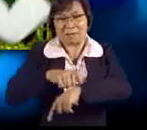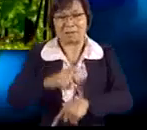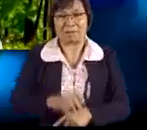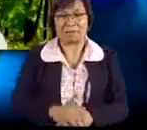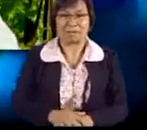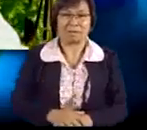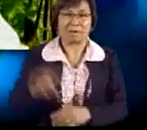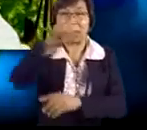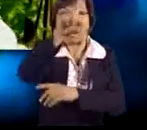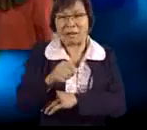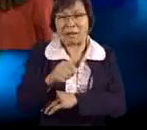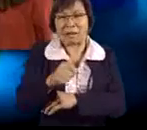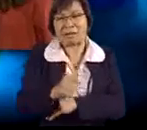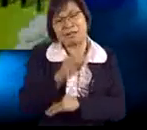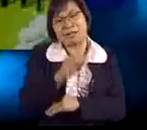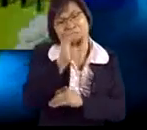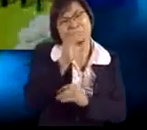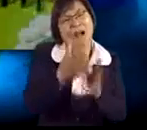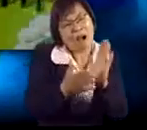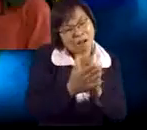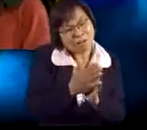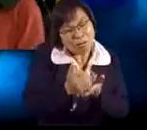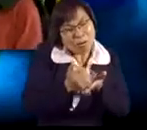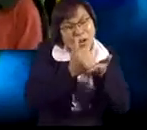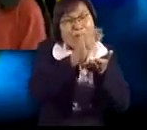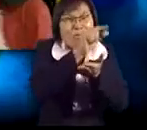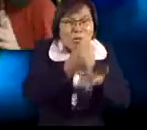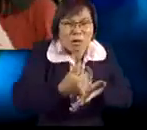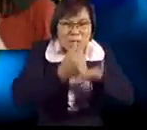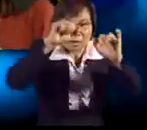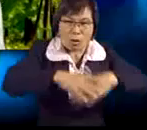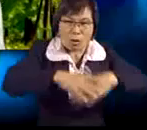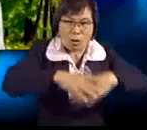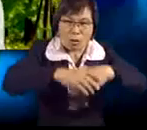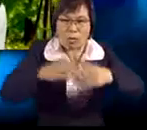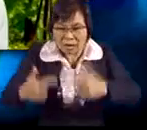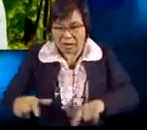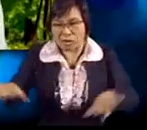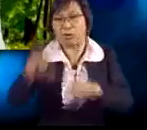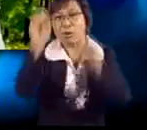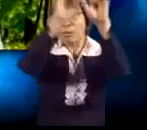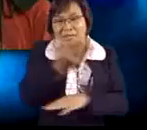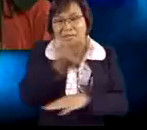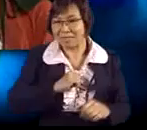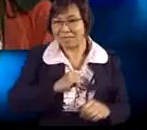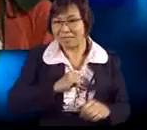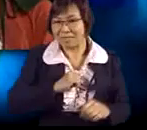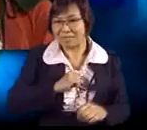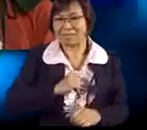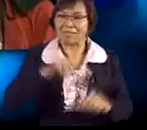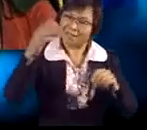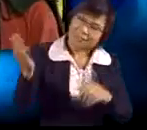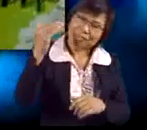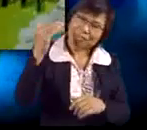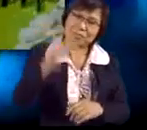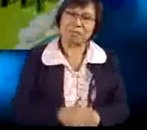Okay, a quiz it is. Great. Could the young apprentice ask you for another small favor? Of course. Could you hold my